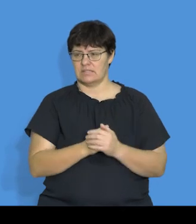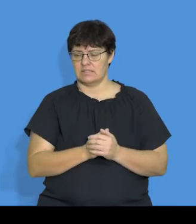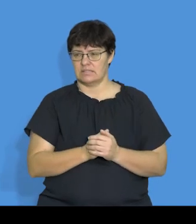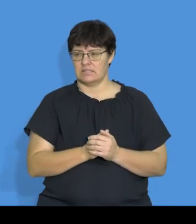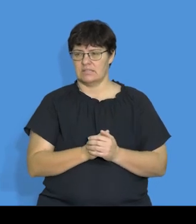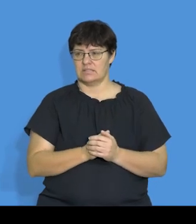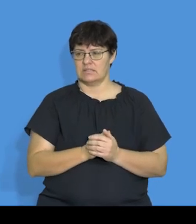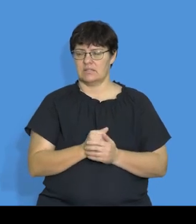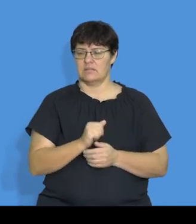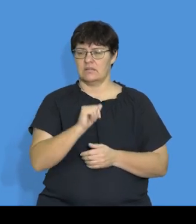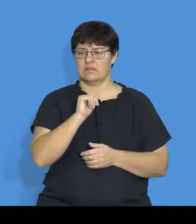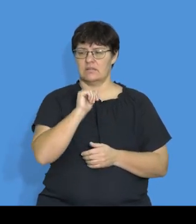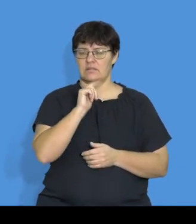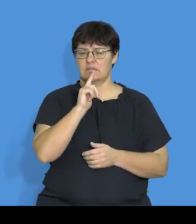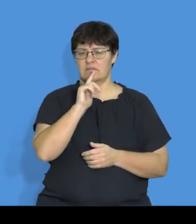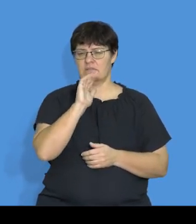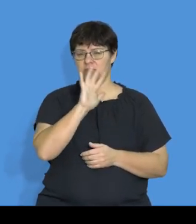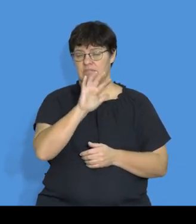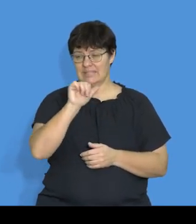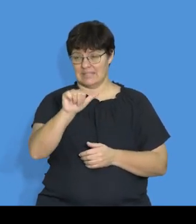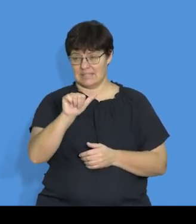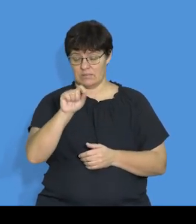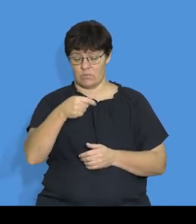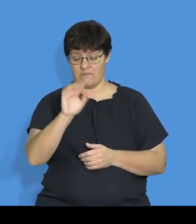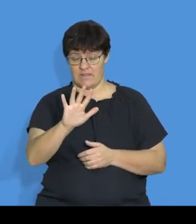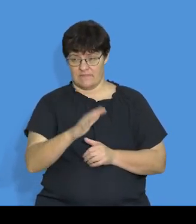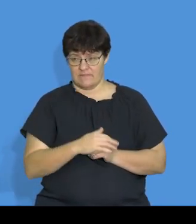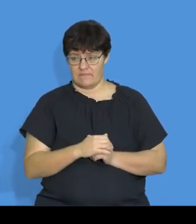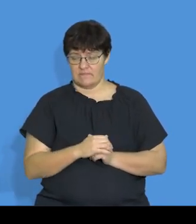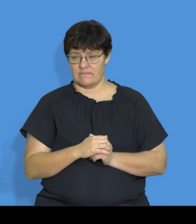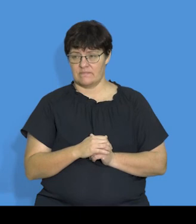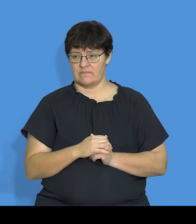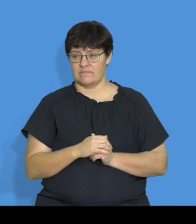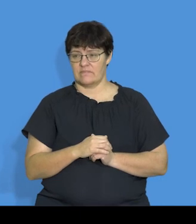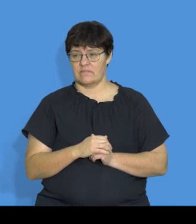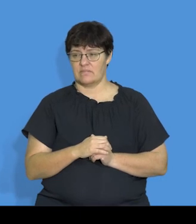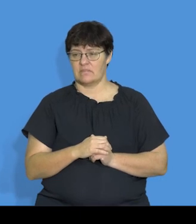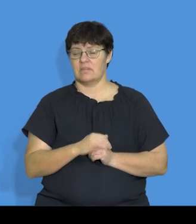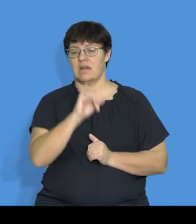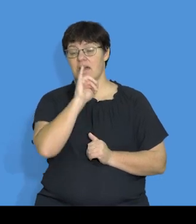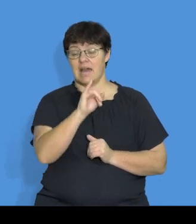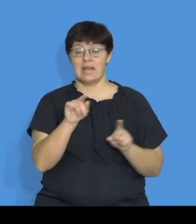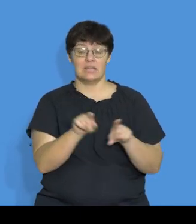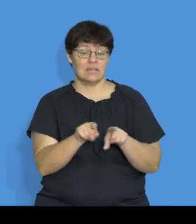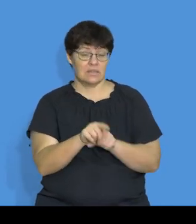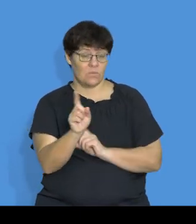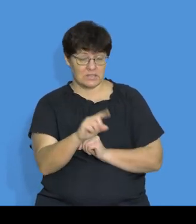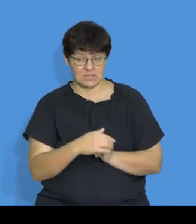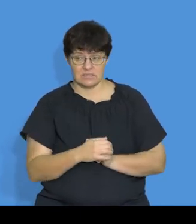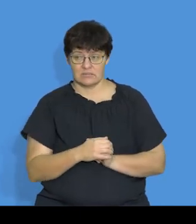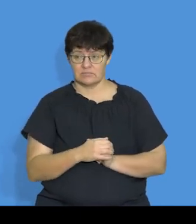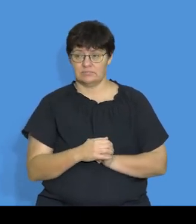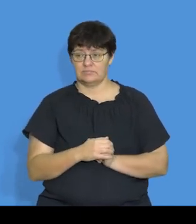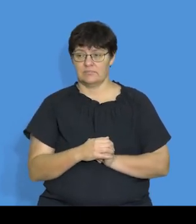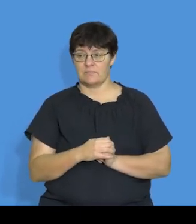plus 1.5 is 56,5. Okay, then we can say then the current which goes through